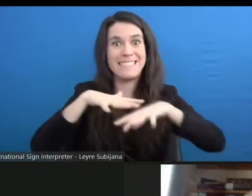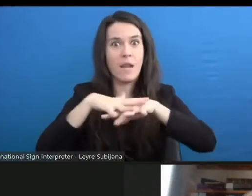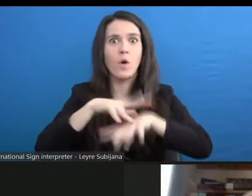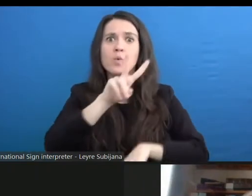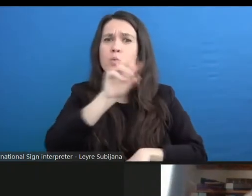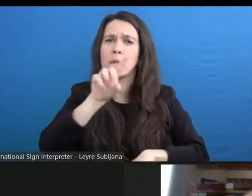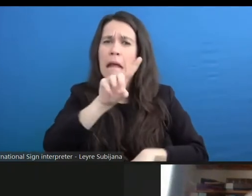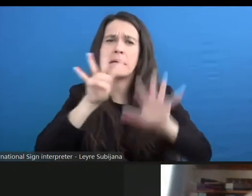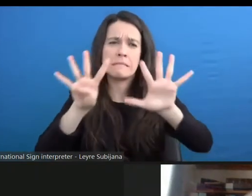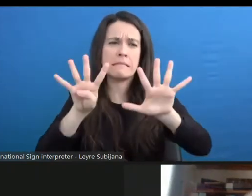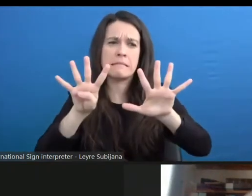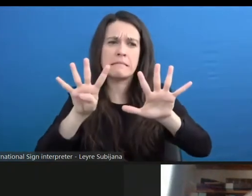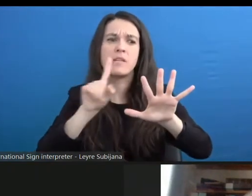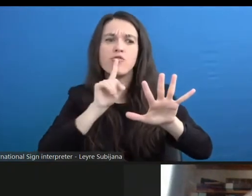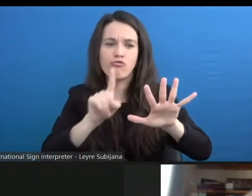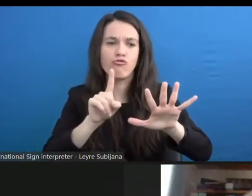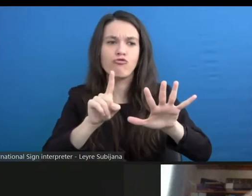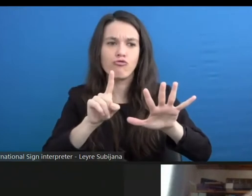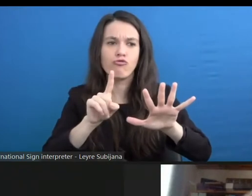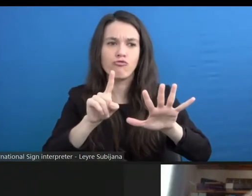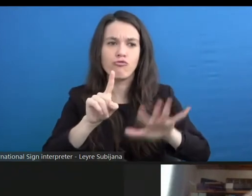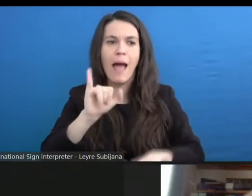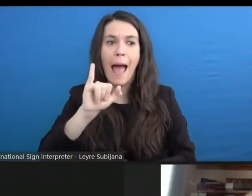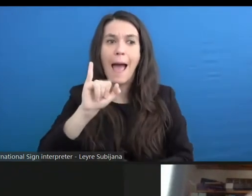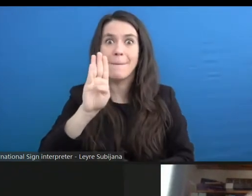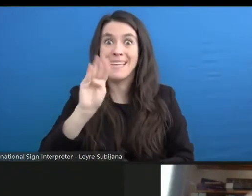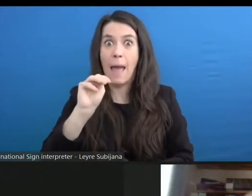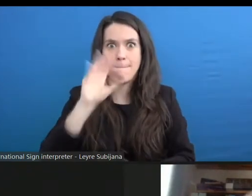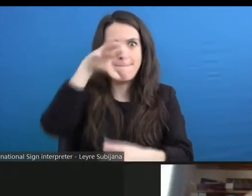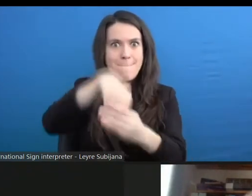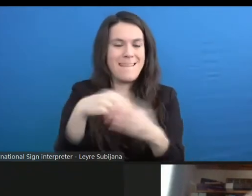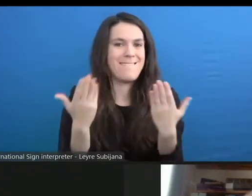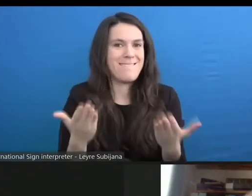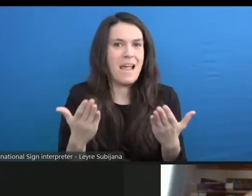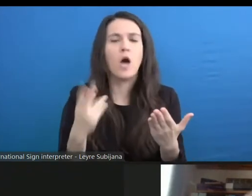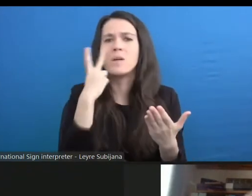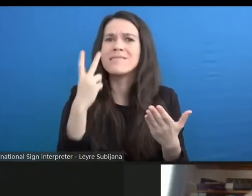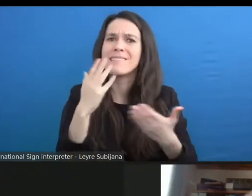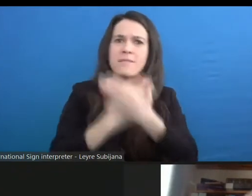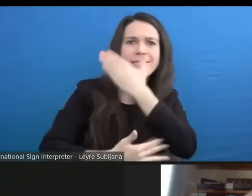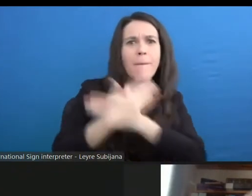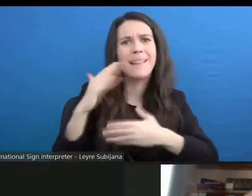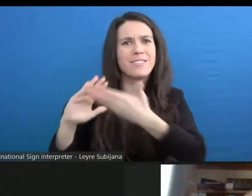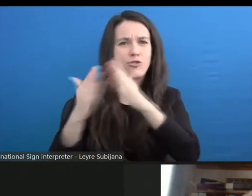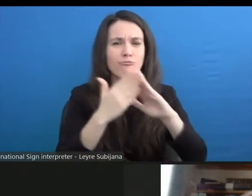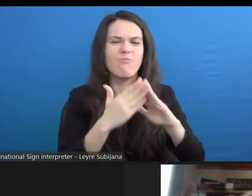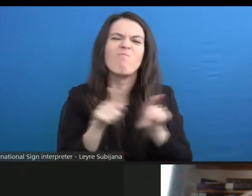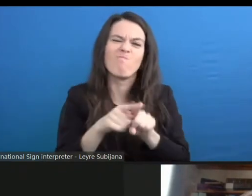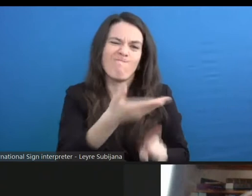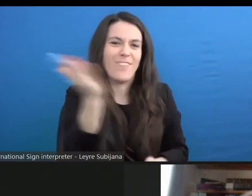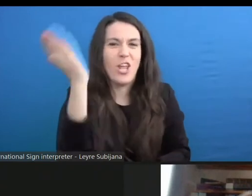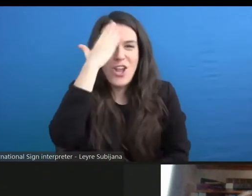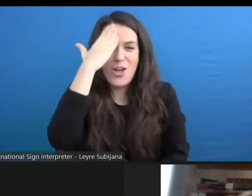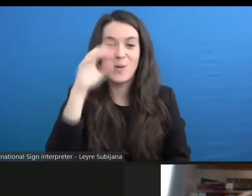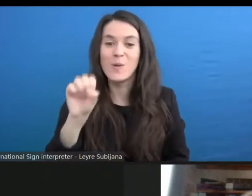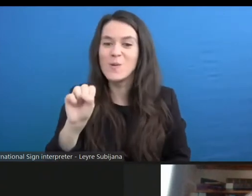active leader in the business and disability community. And of course, you all know Susan Scott Parker. Susan, I can't see